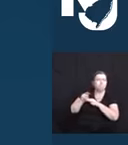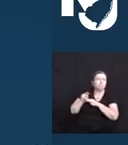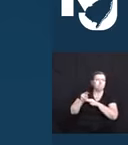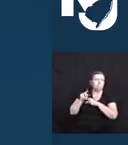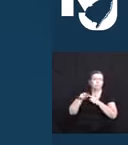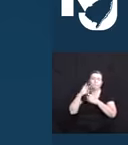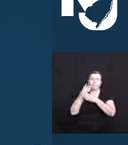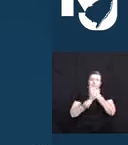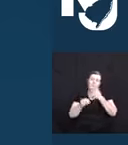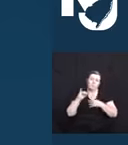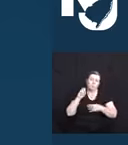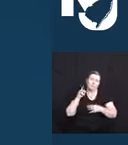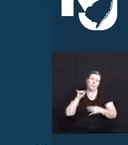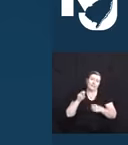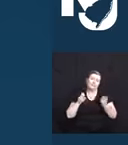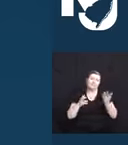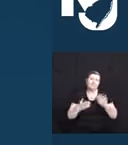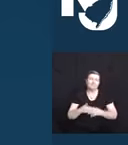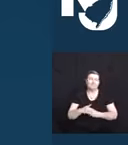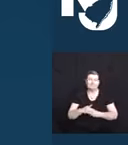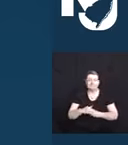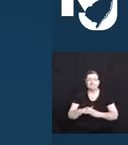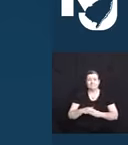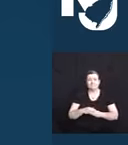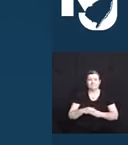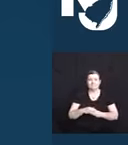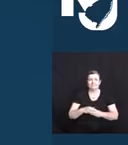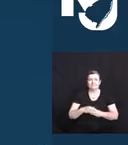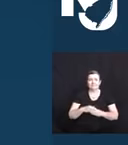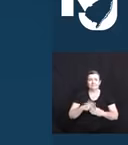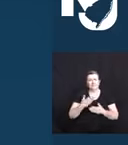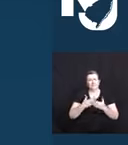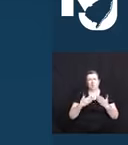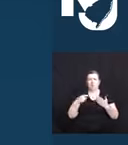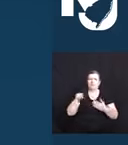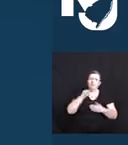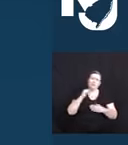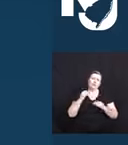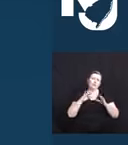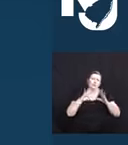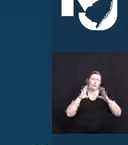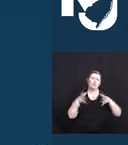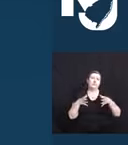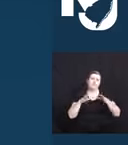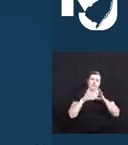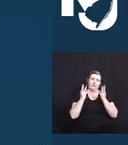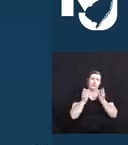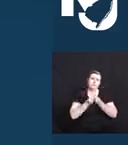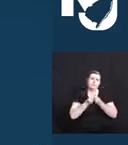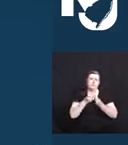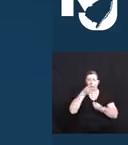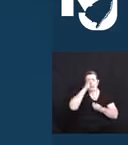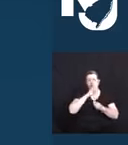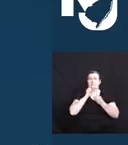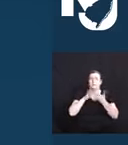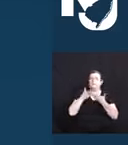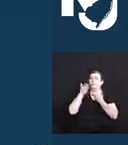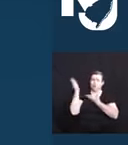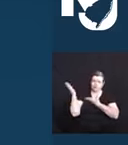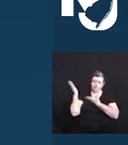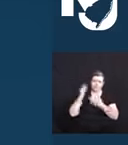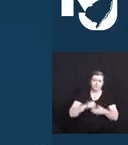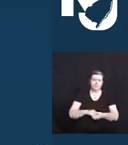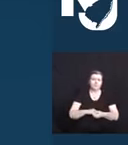always. Josephine will always be part of our New Jersey family. God bless you and watch over you, Josephine. And finally today,